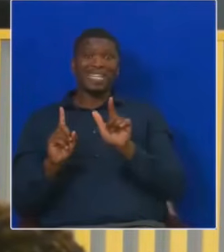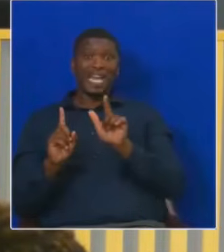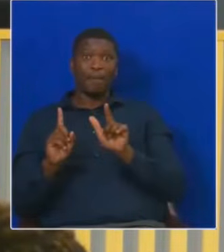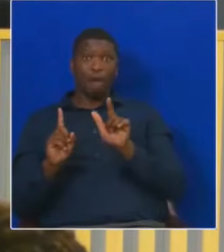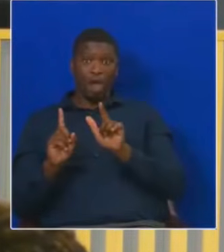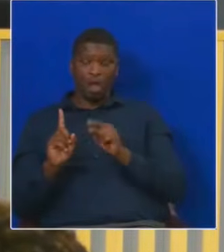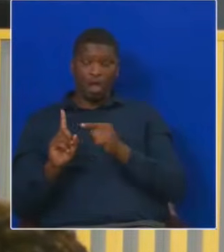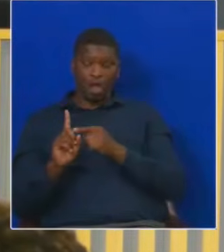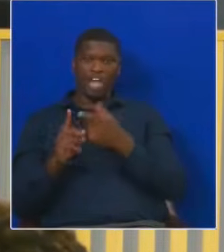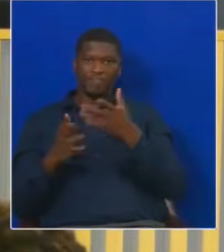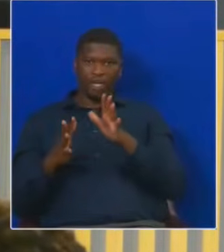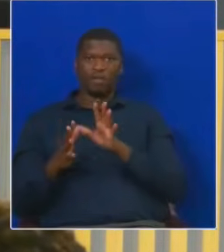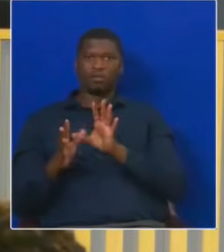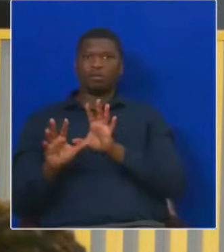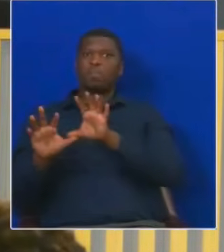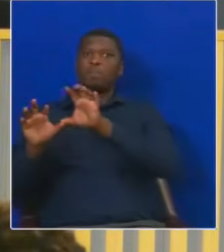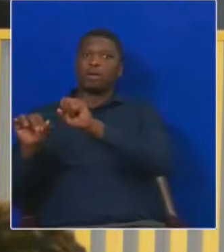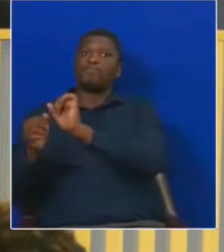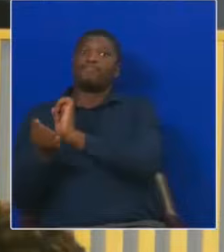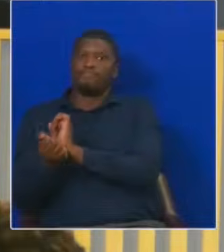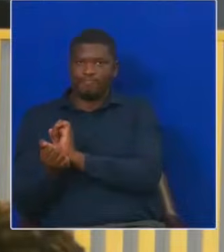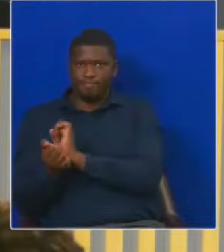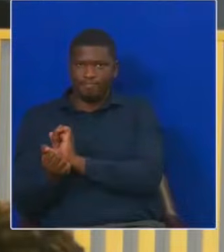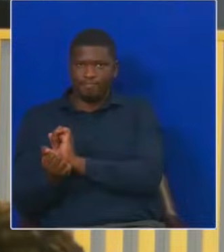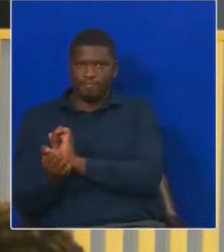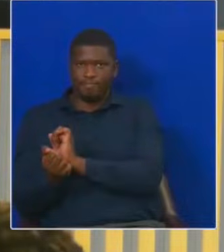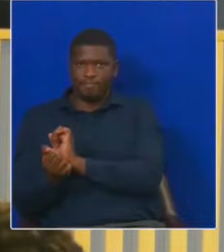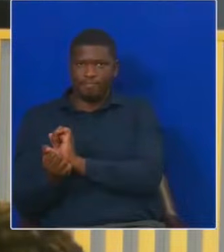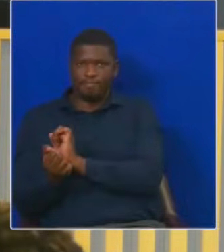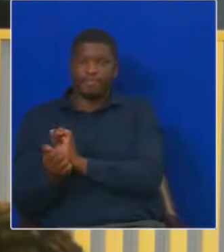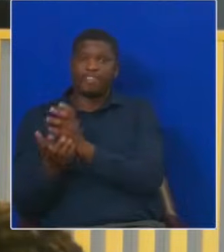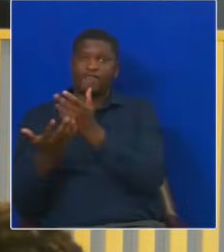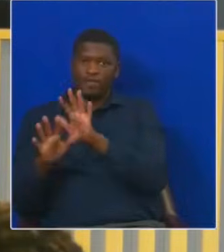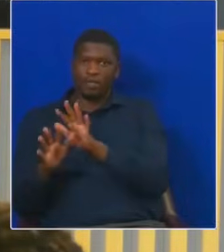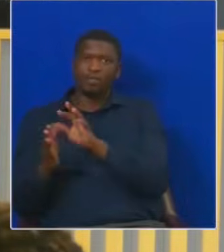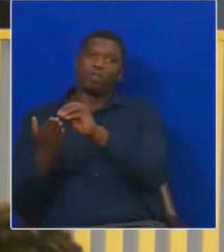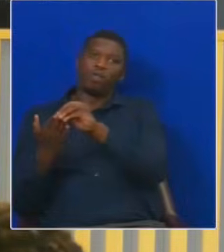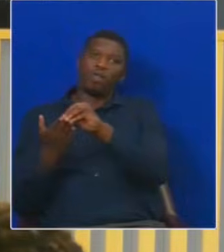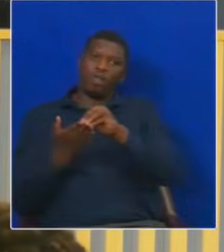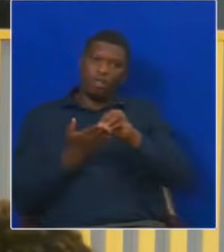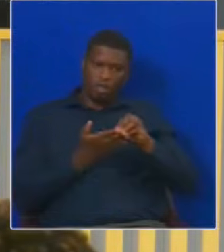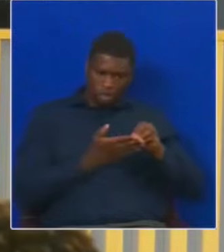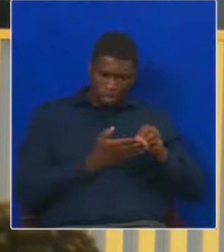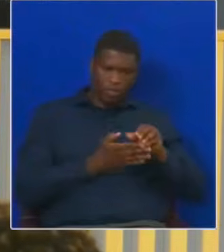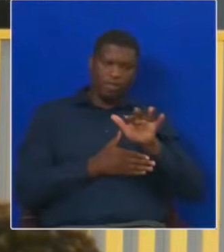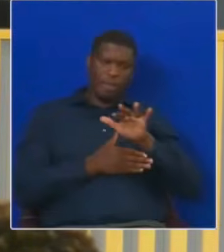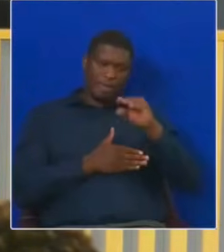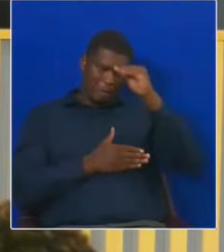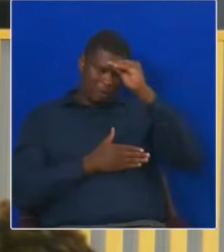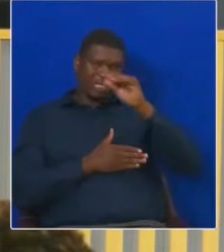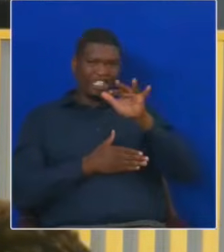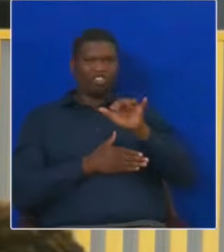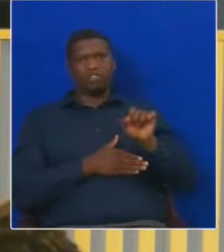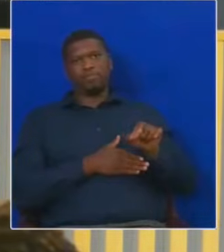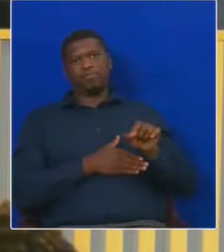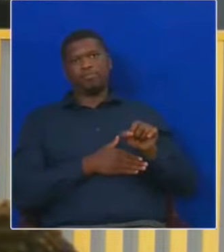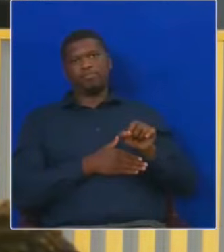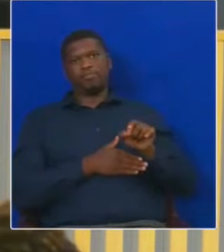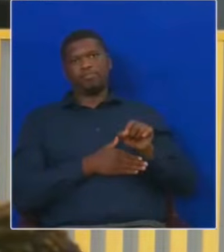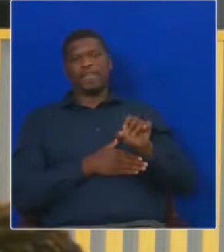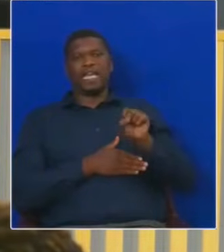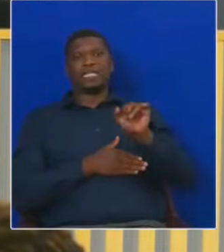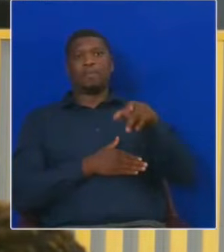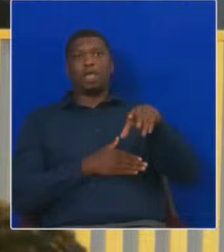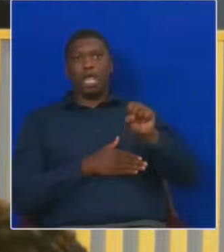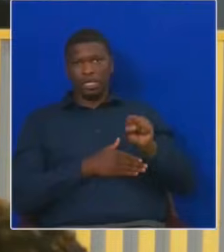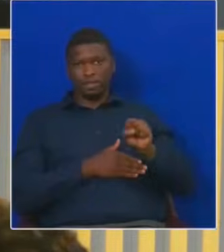apprehended and was brought to Melda's Drift SAPS for